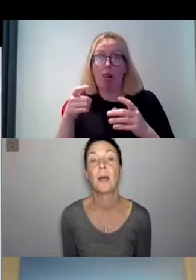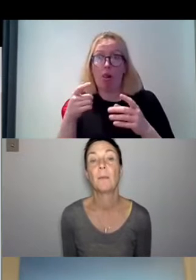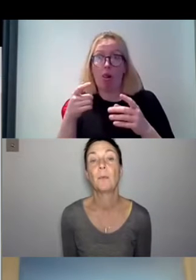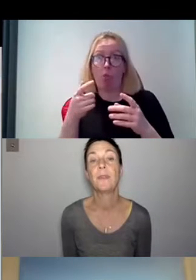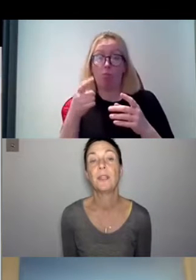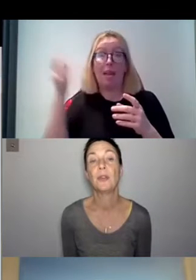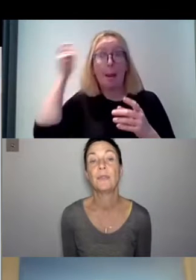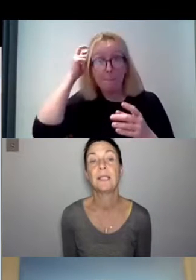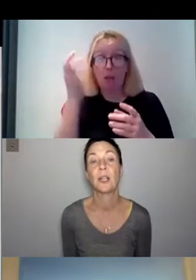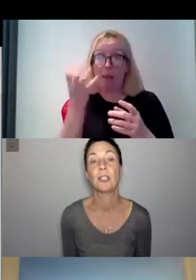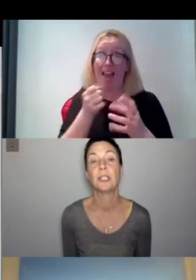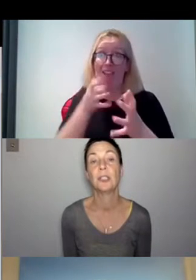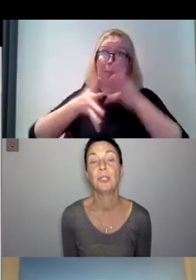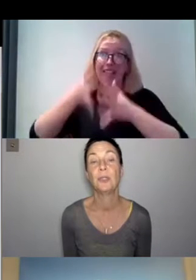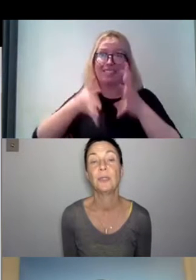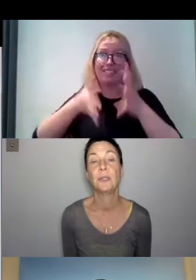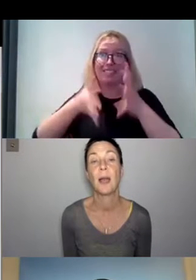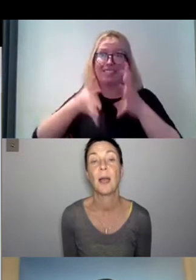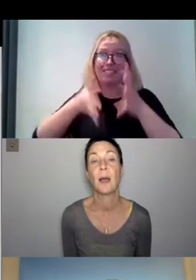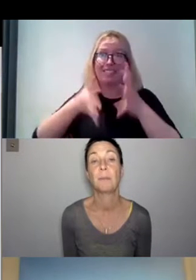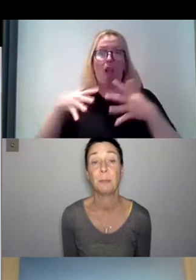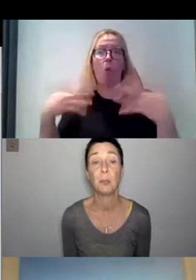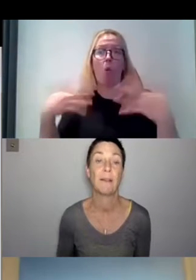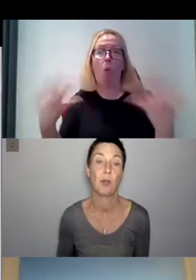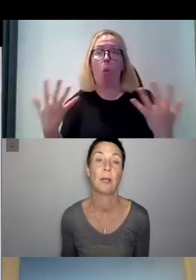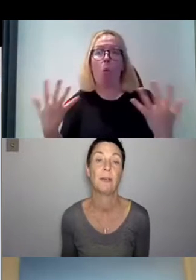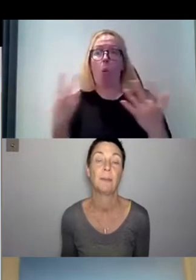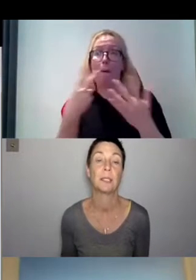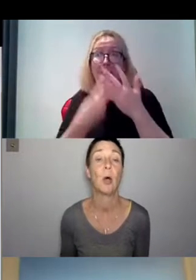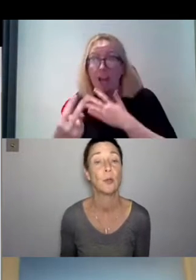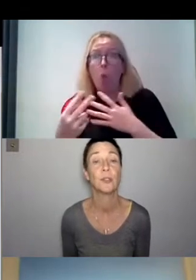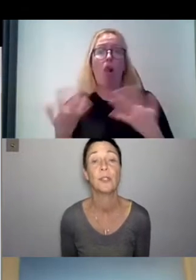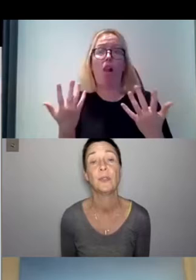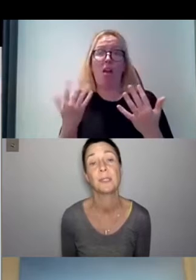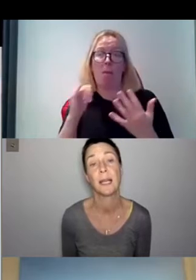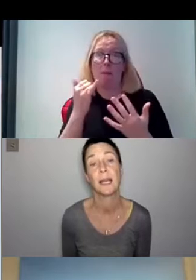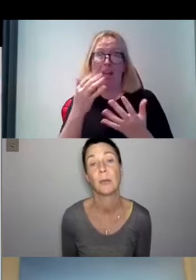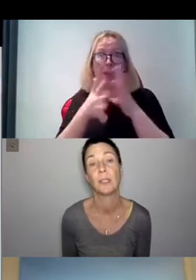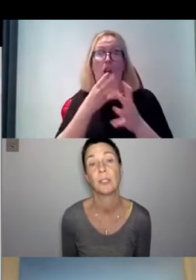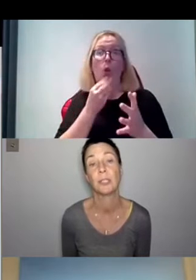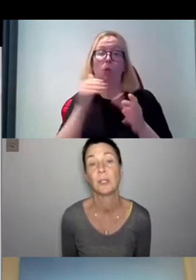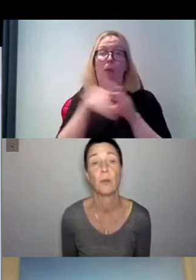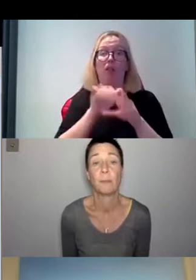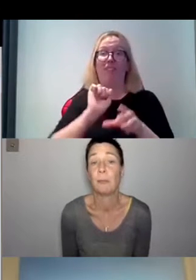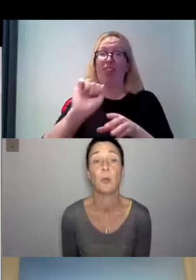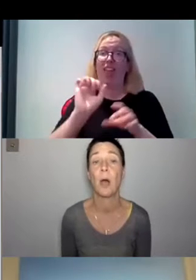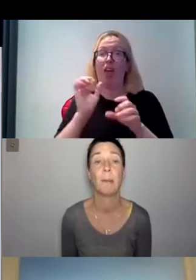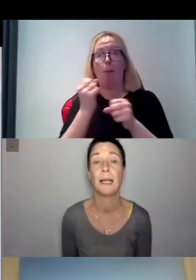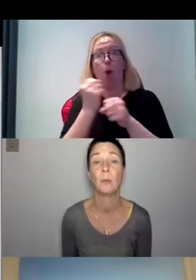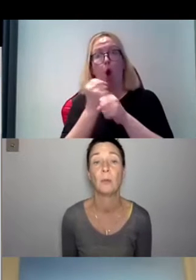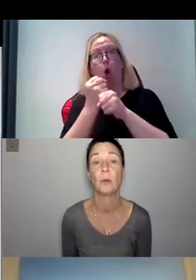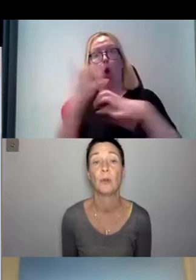Did within your research, did you use people who have cochlear implants, but also who use sign language, or people who